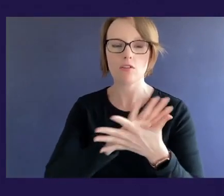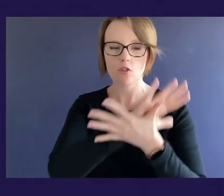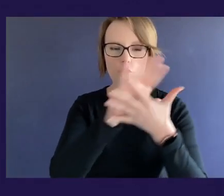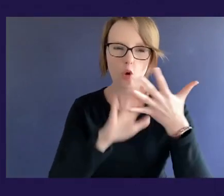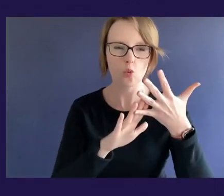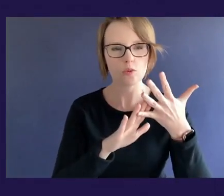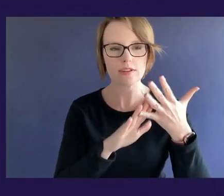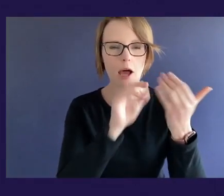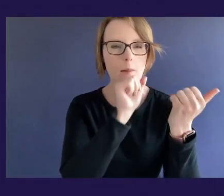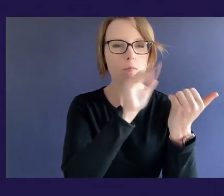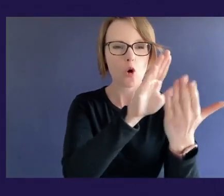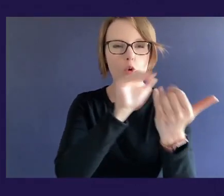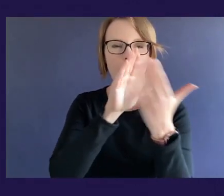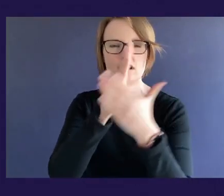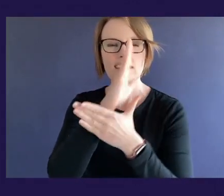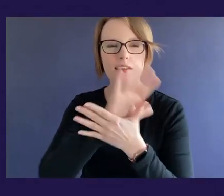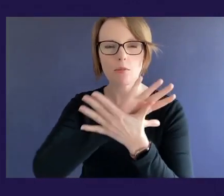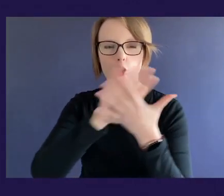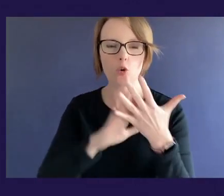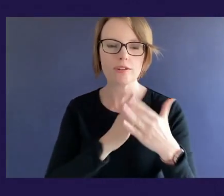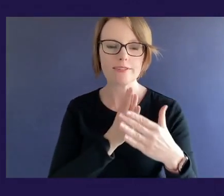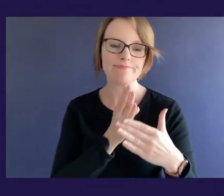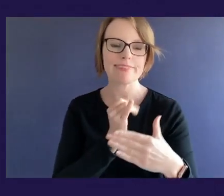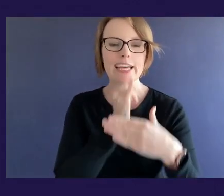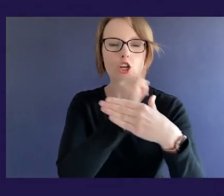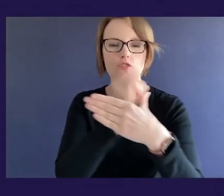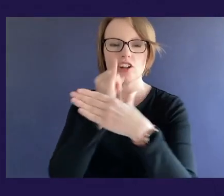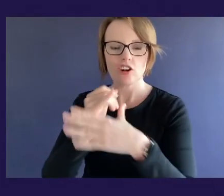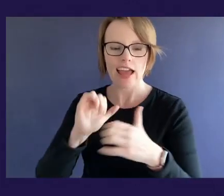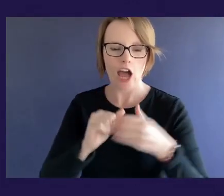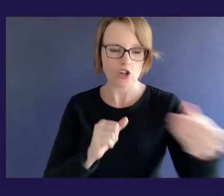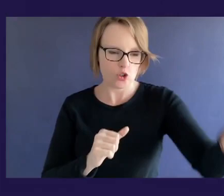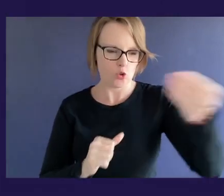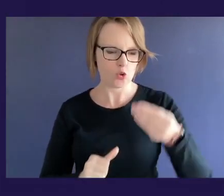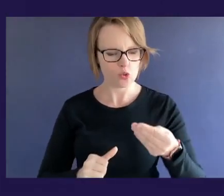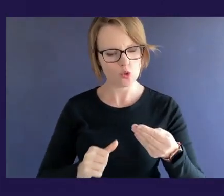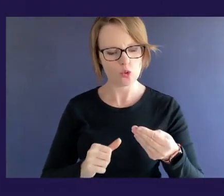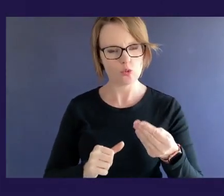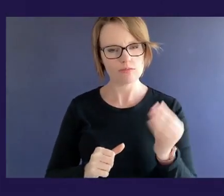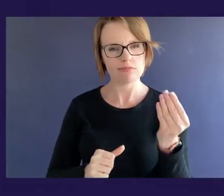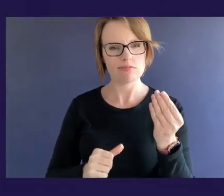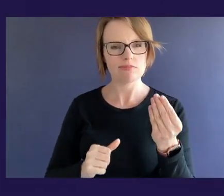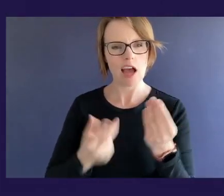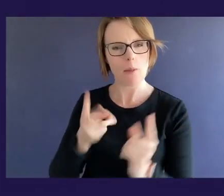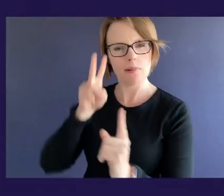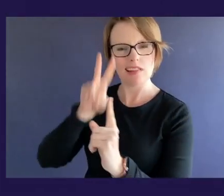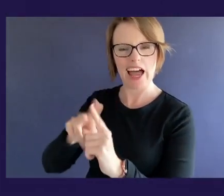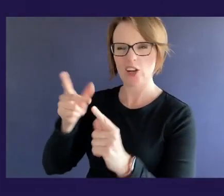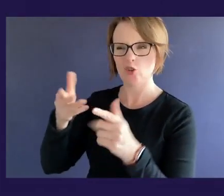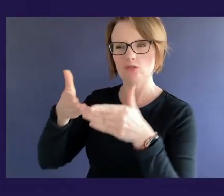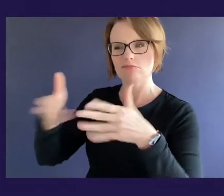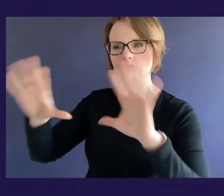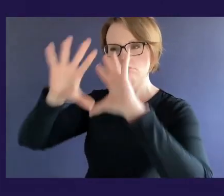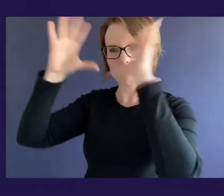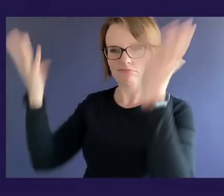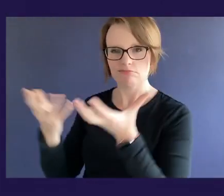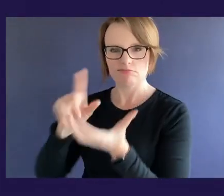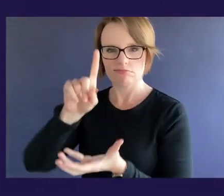larger. Can the three of you comment about any of that with respect to the themes you put forward?